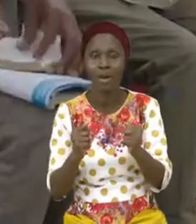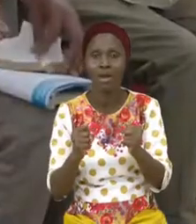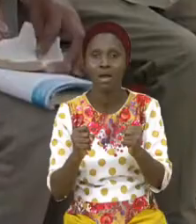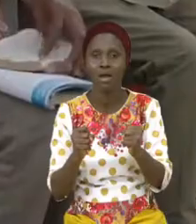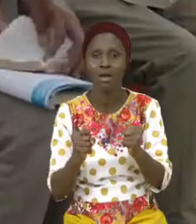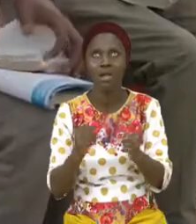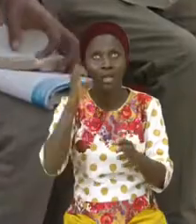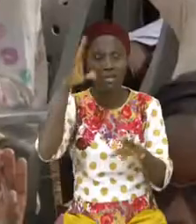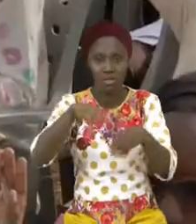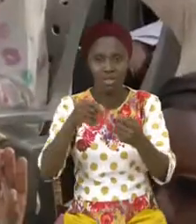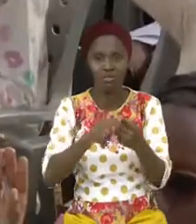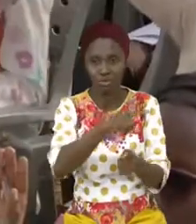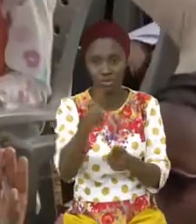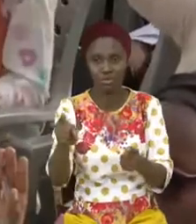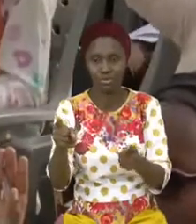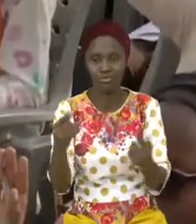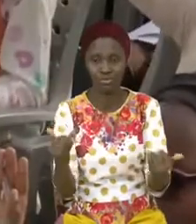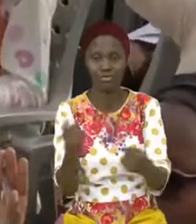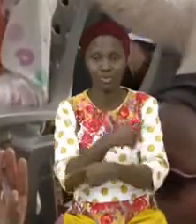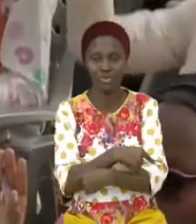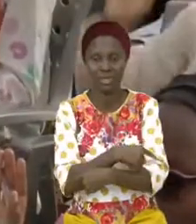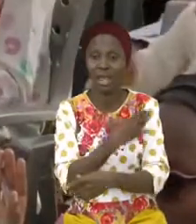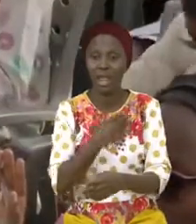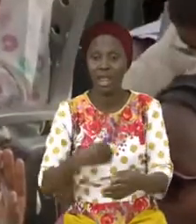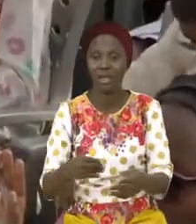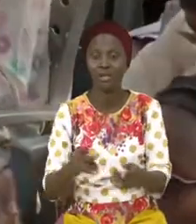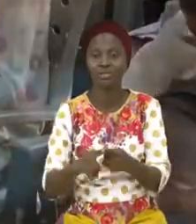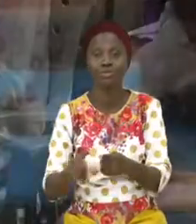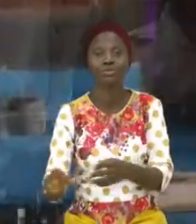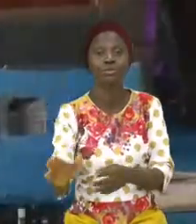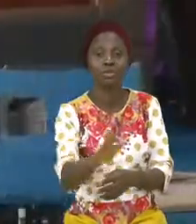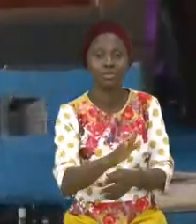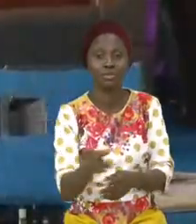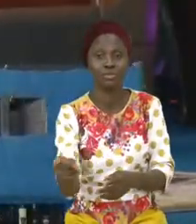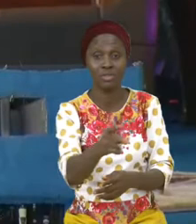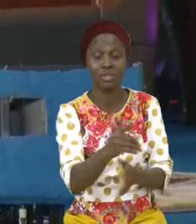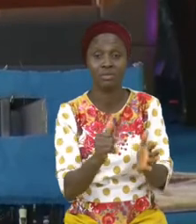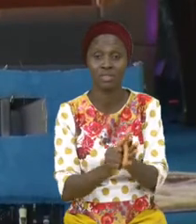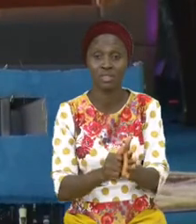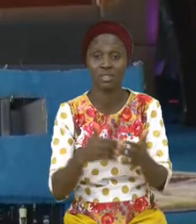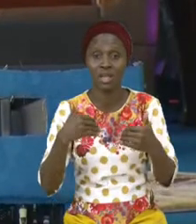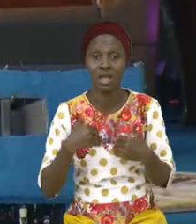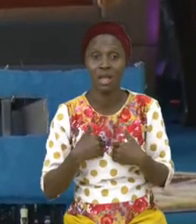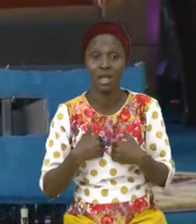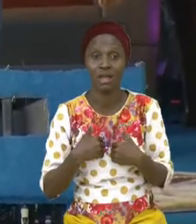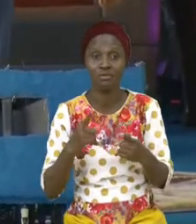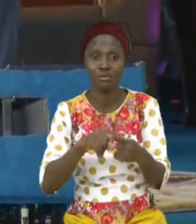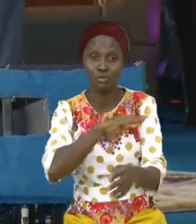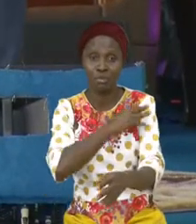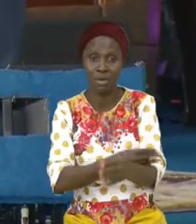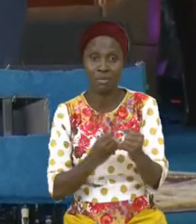will give to you today and to them that have no marriage increases